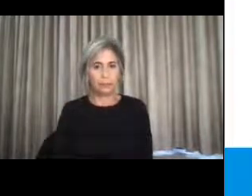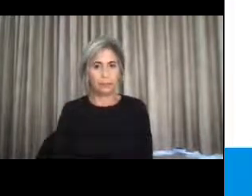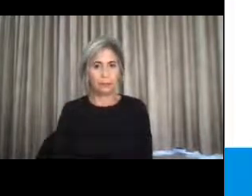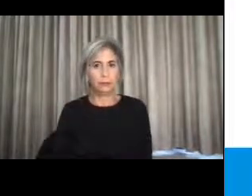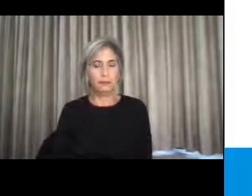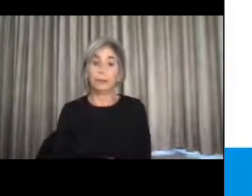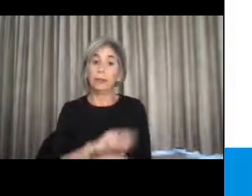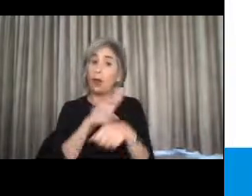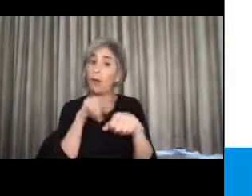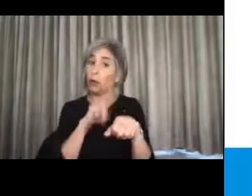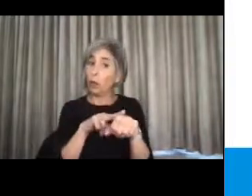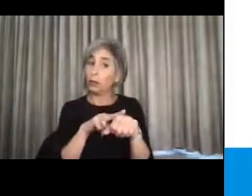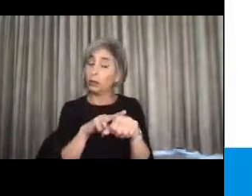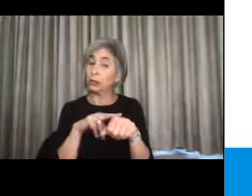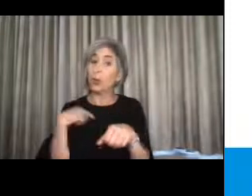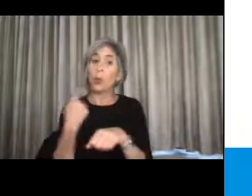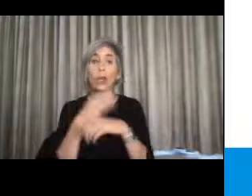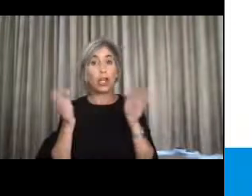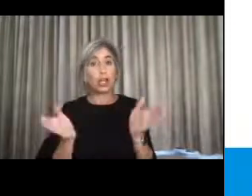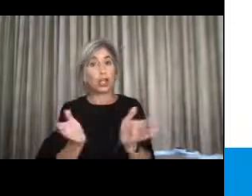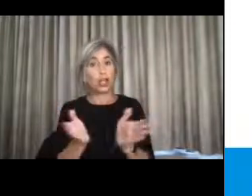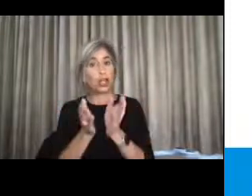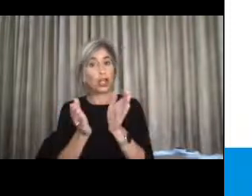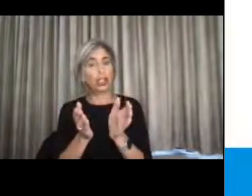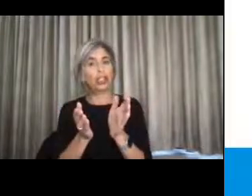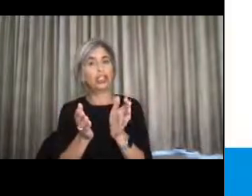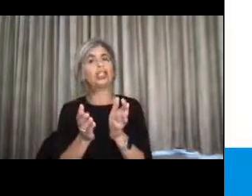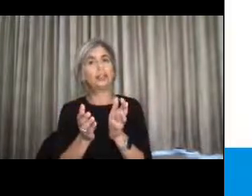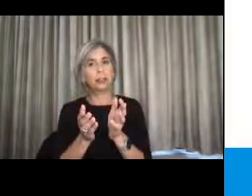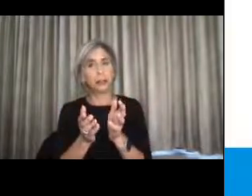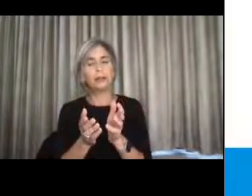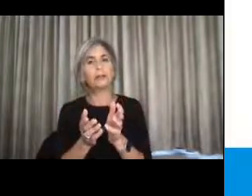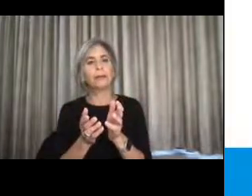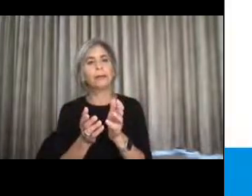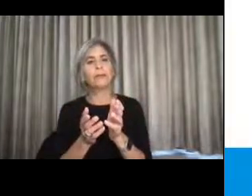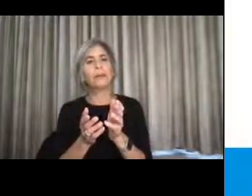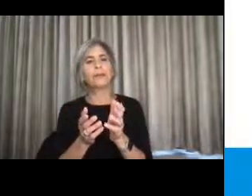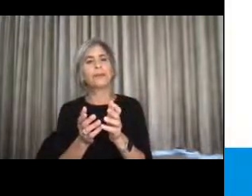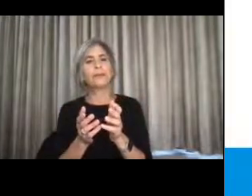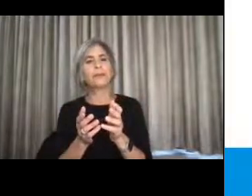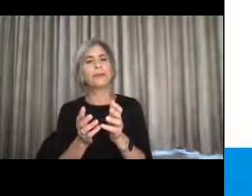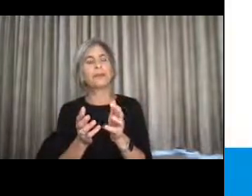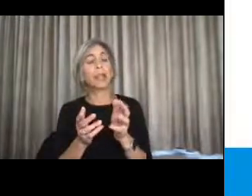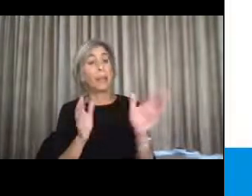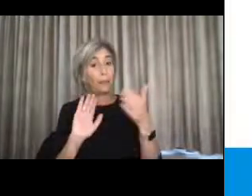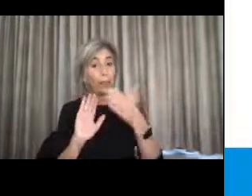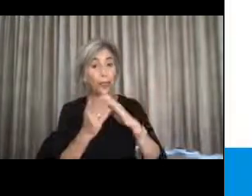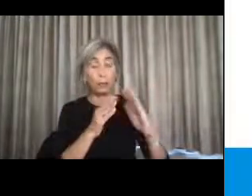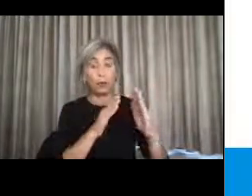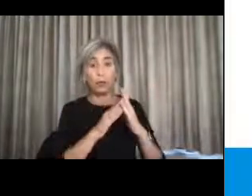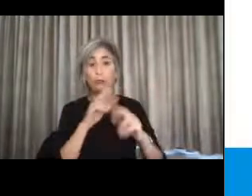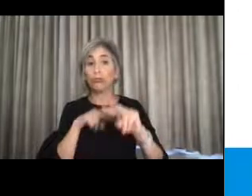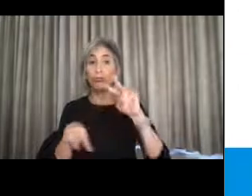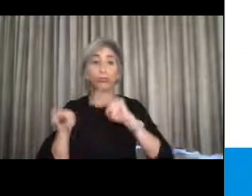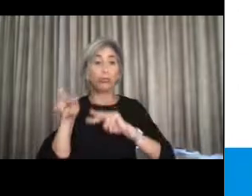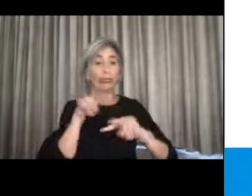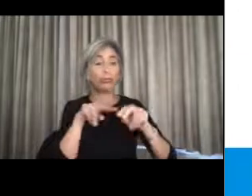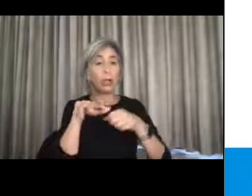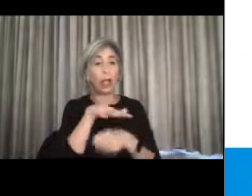Of course, we encourage not only the outlets that I mentioned previously, but we encourage the community to monitor local news and